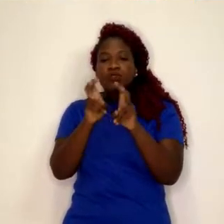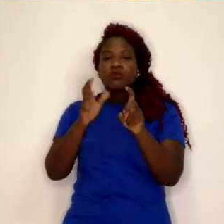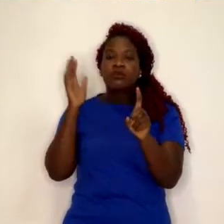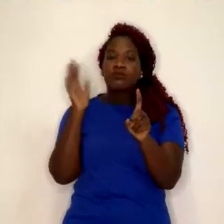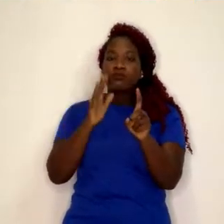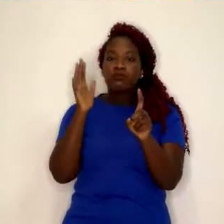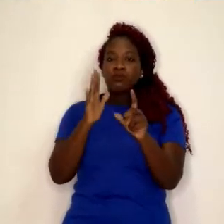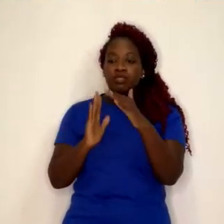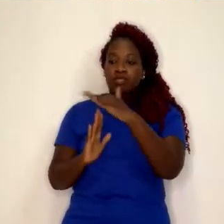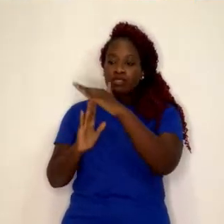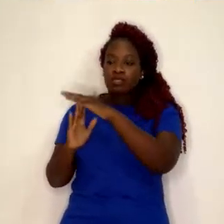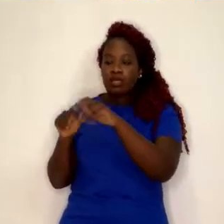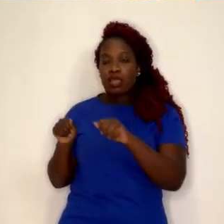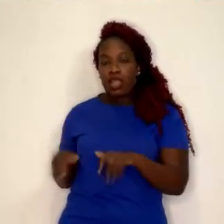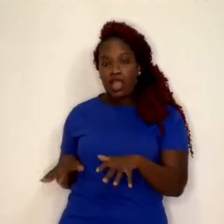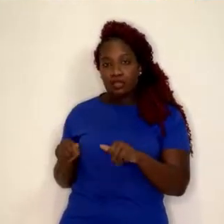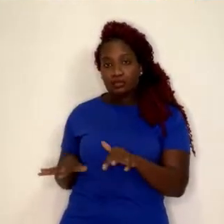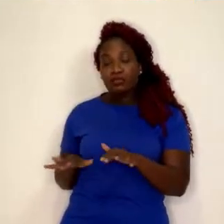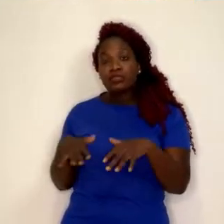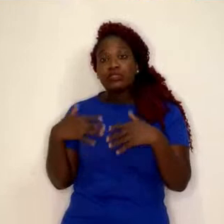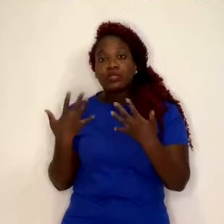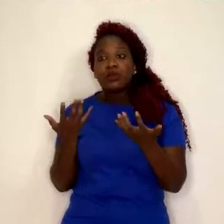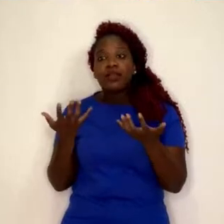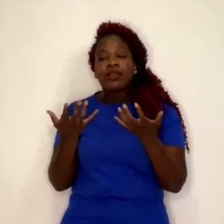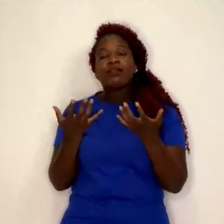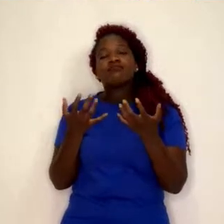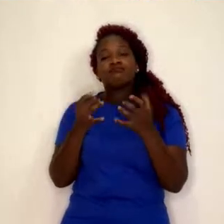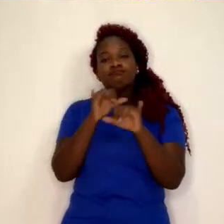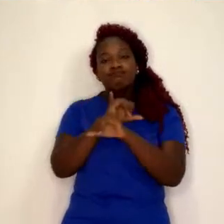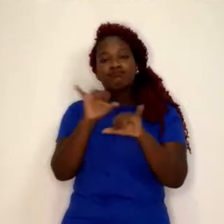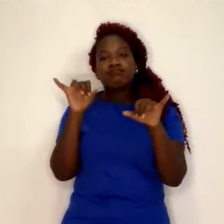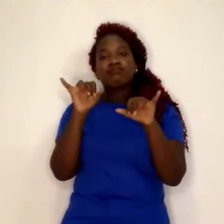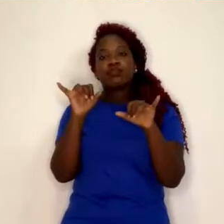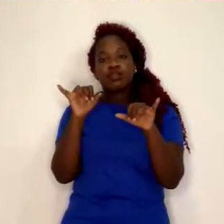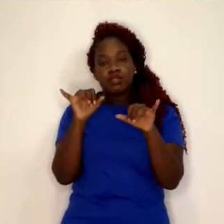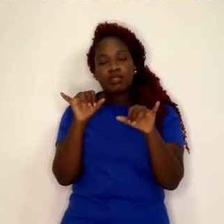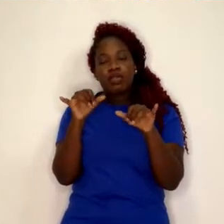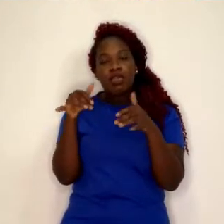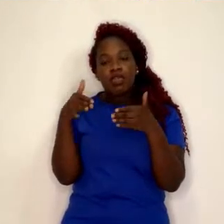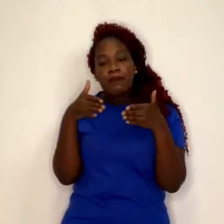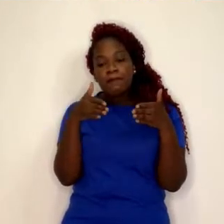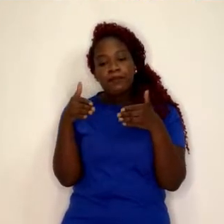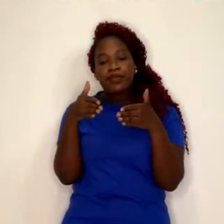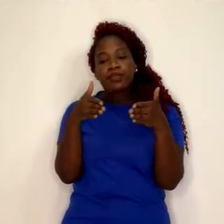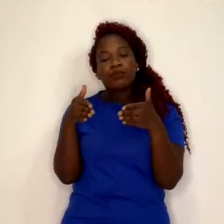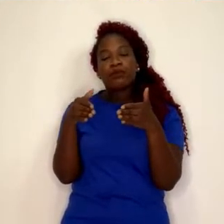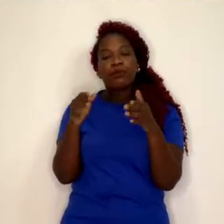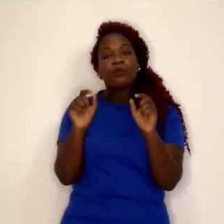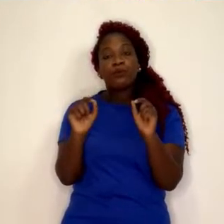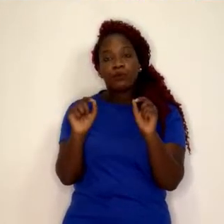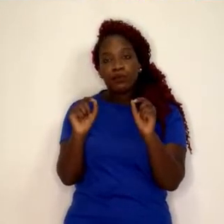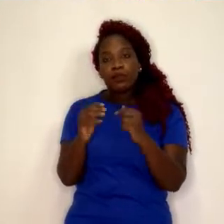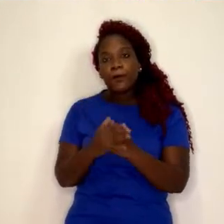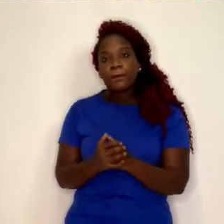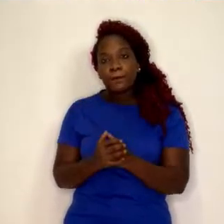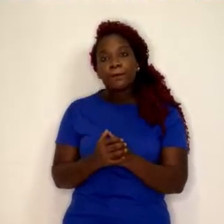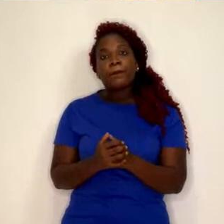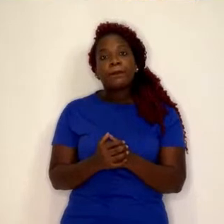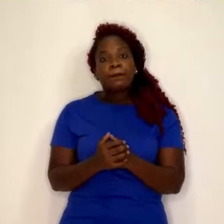we have taken it to the Supreme Court about this budget cut. So the path is